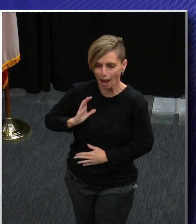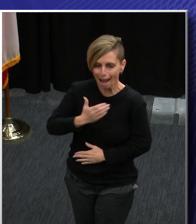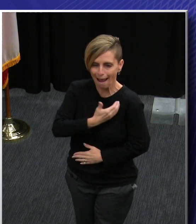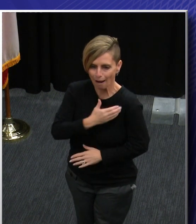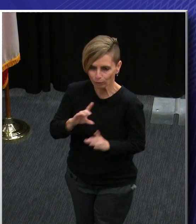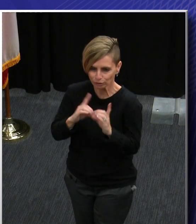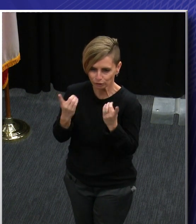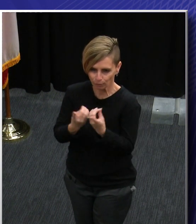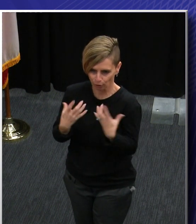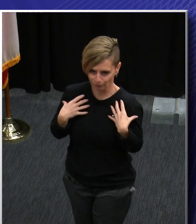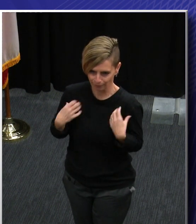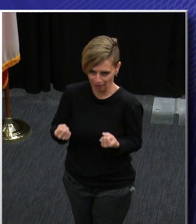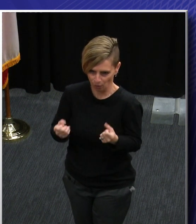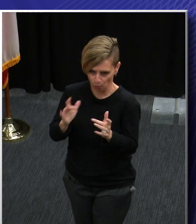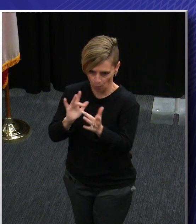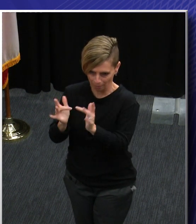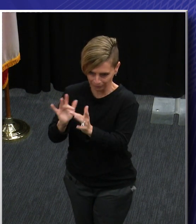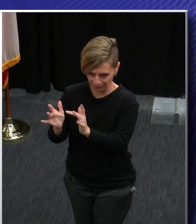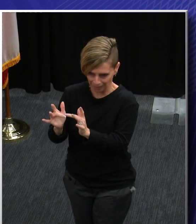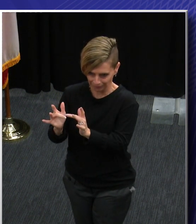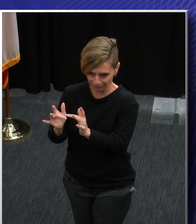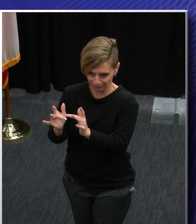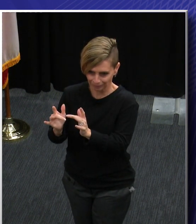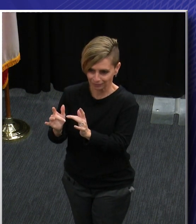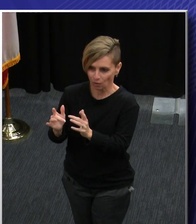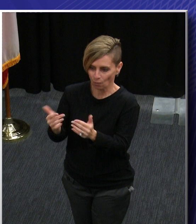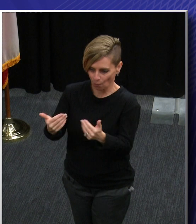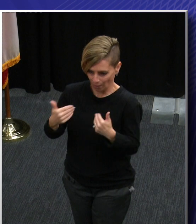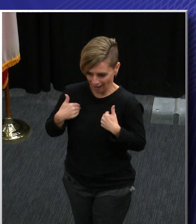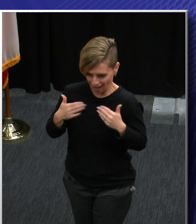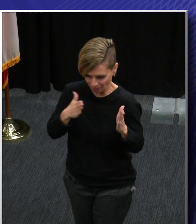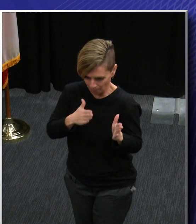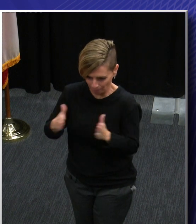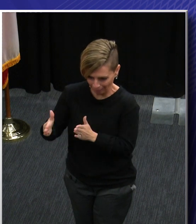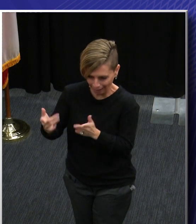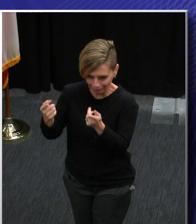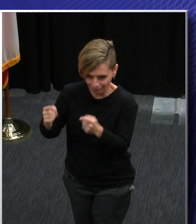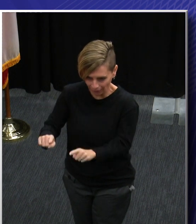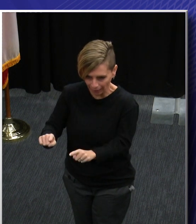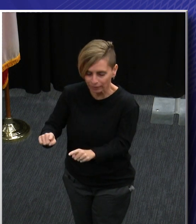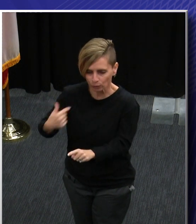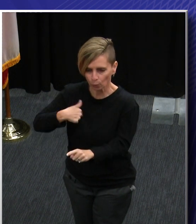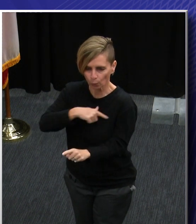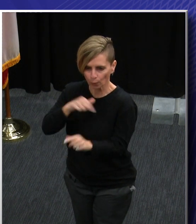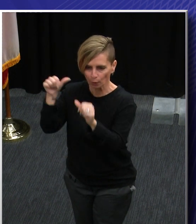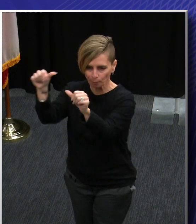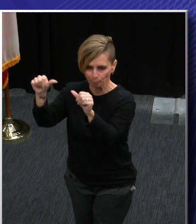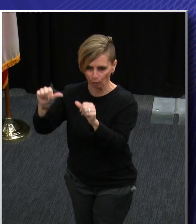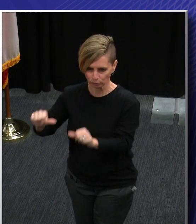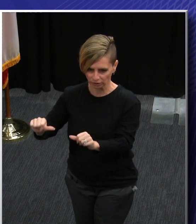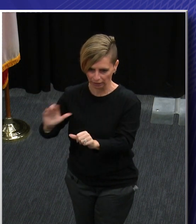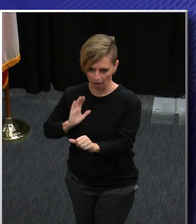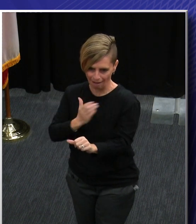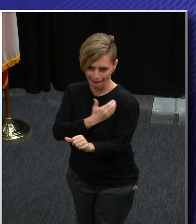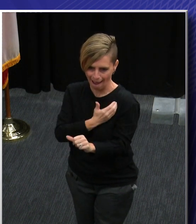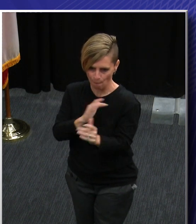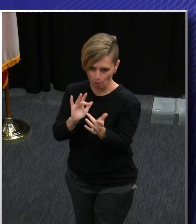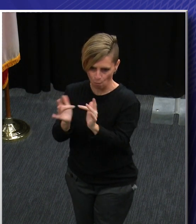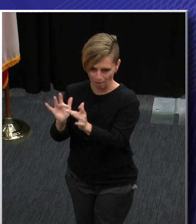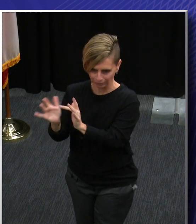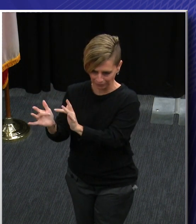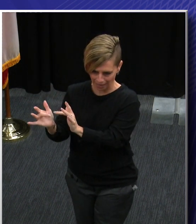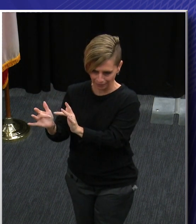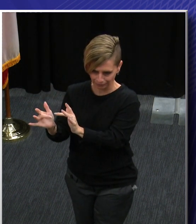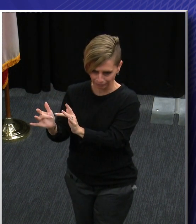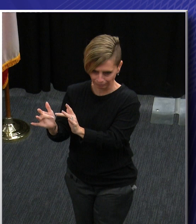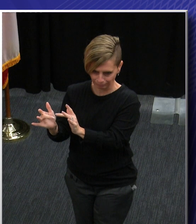of Health website. So when we know we have a planned event, that will be on our website. And this is an event that we are sponsoring just